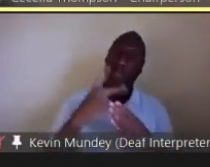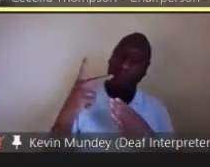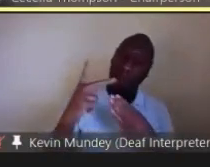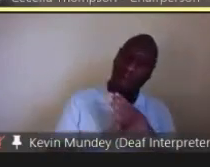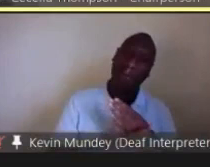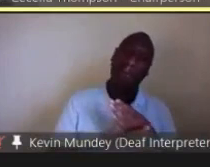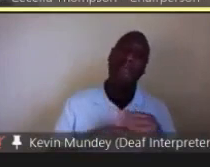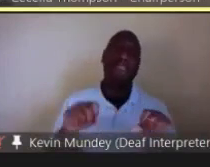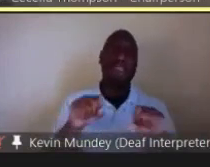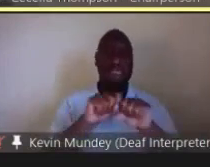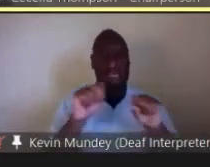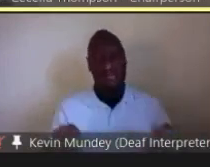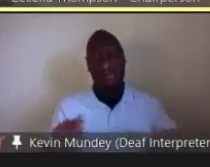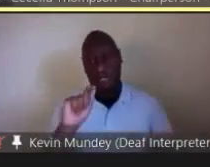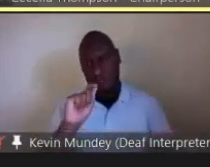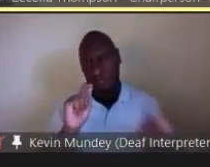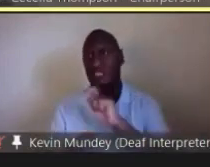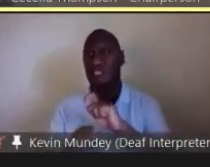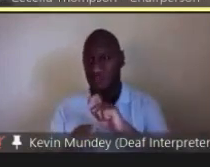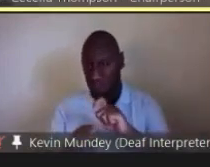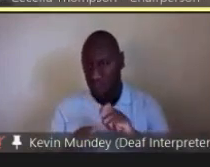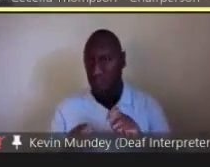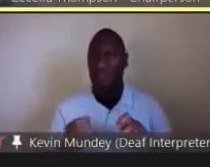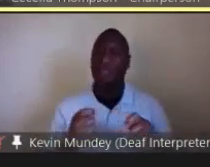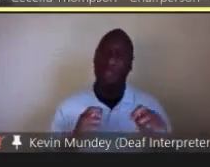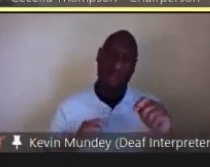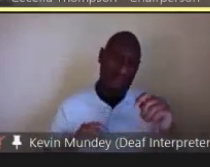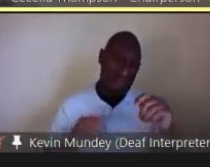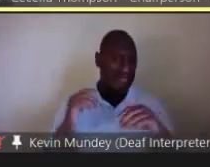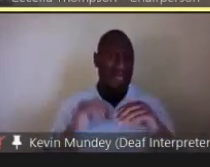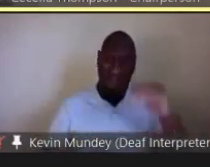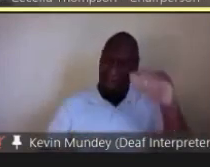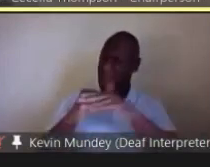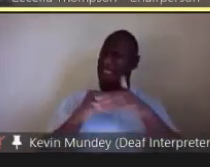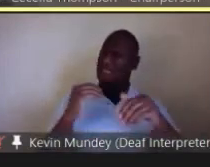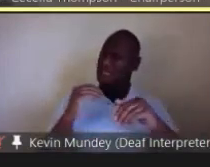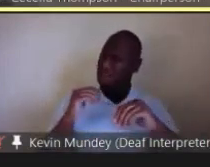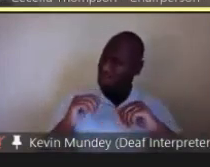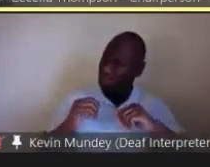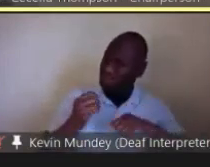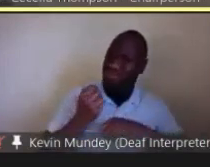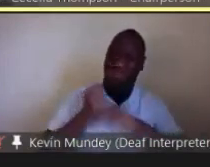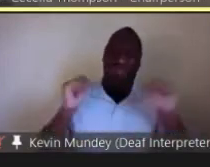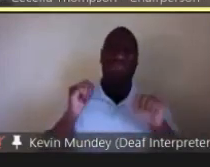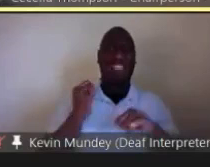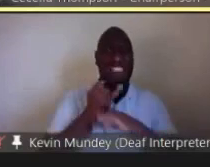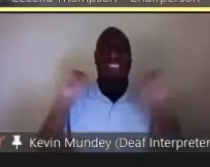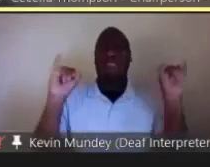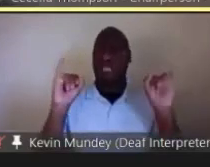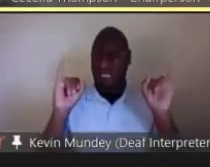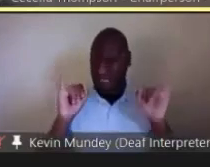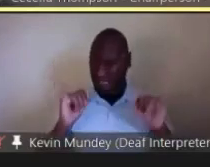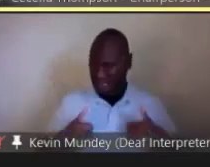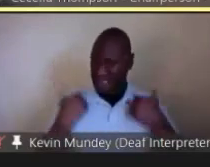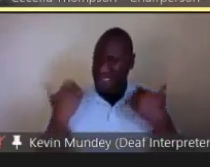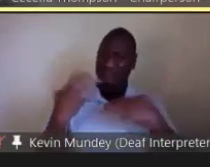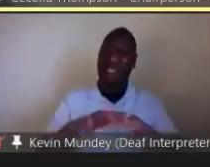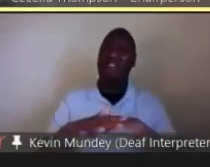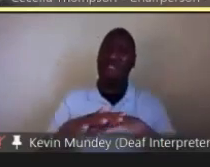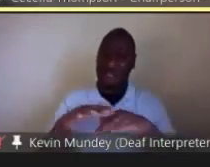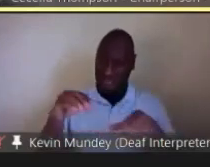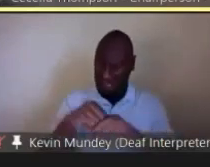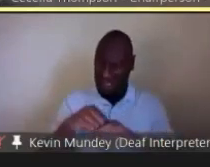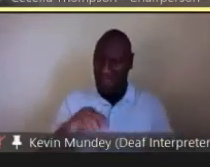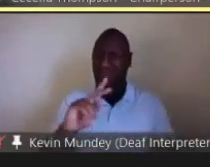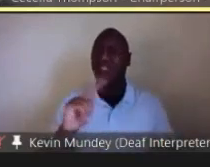changes that maximize independence and community integration for Philadelphians with